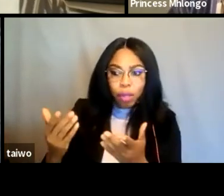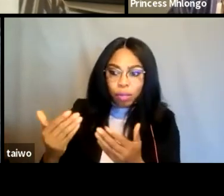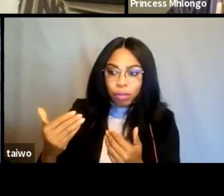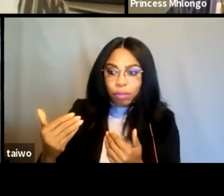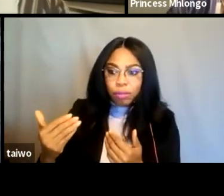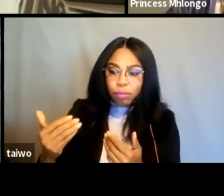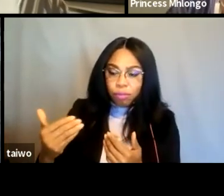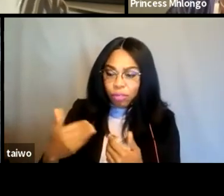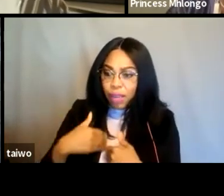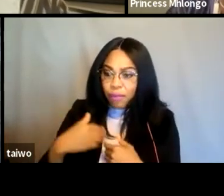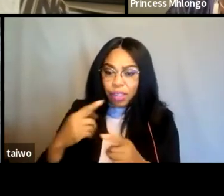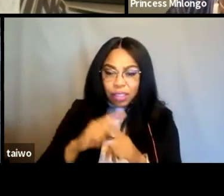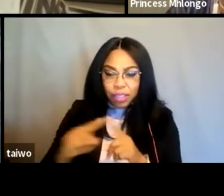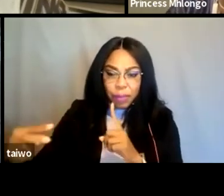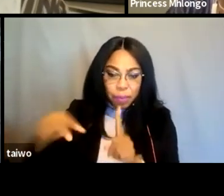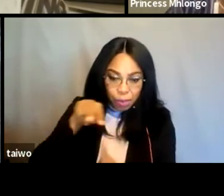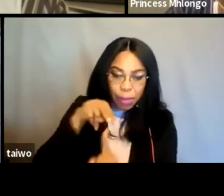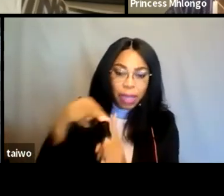this from different